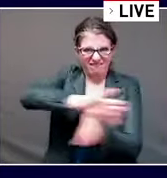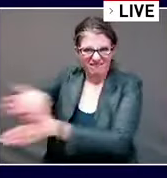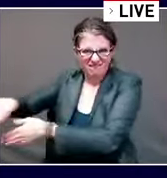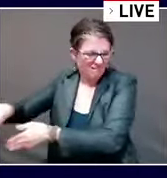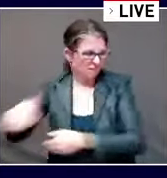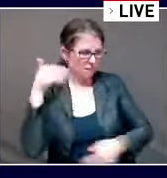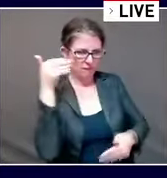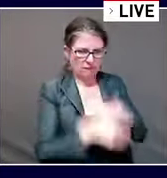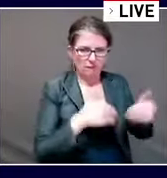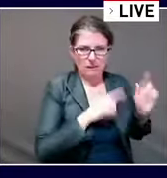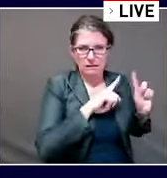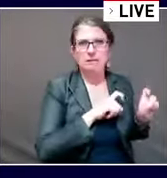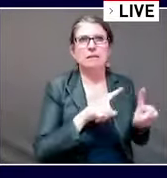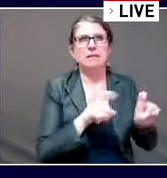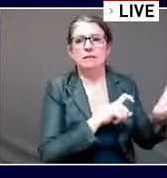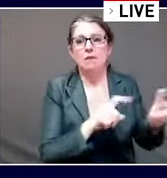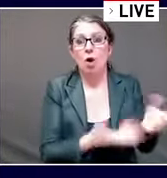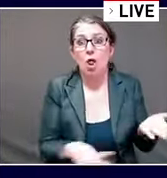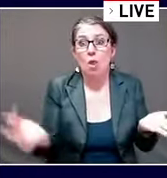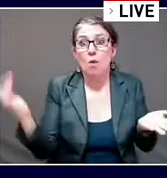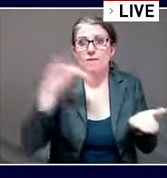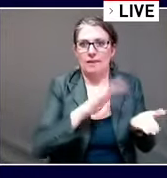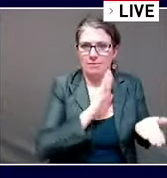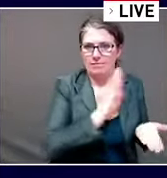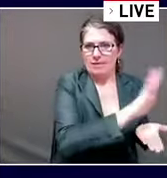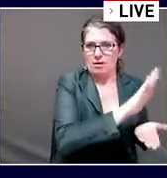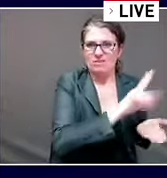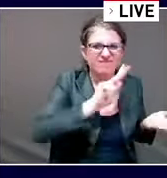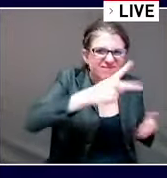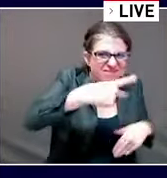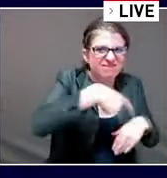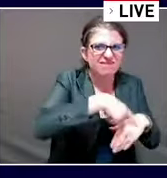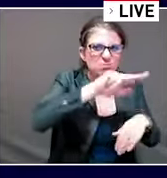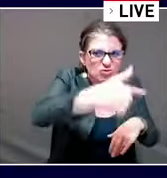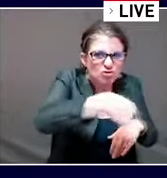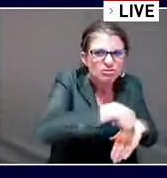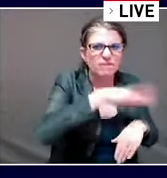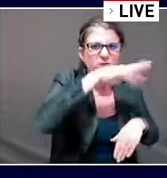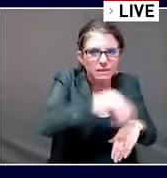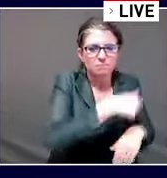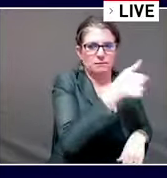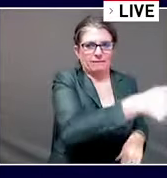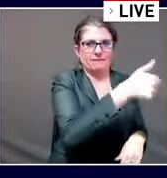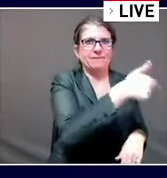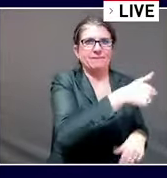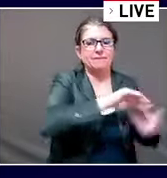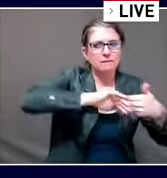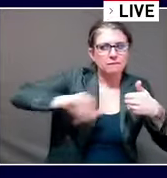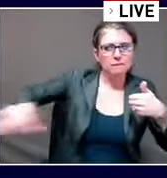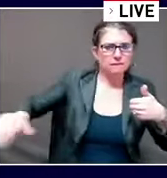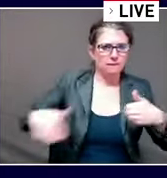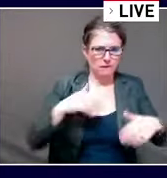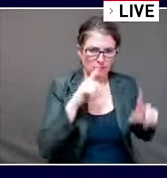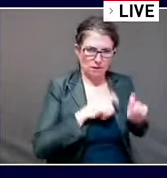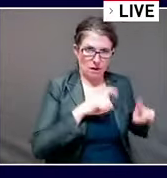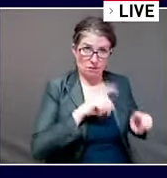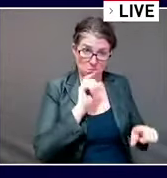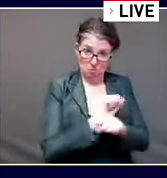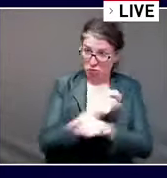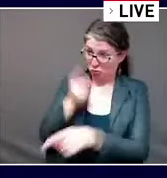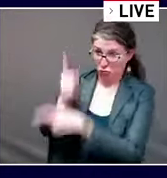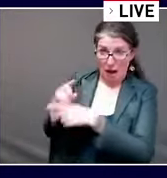scratch, and they recreate all the analysis to see how it squares up. And they base their judgments on their